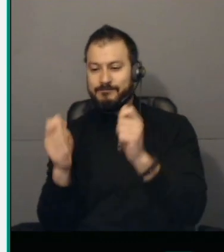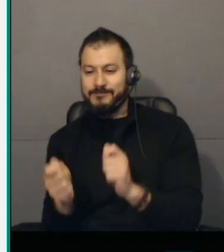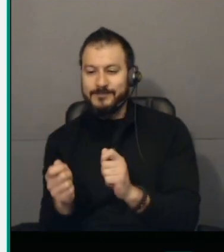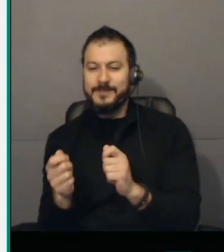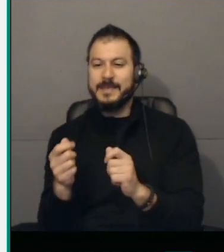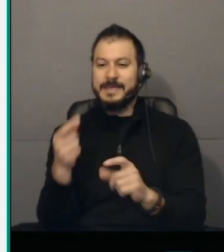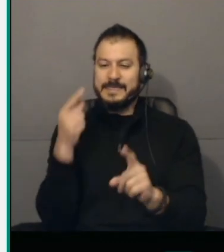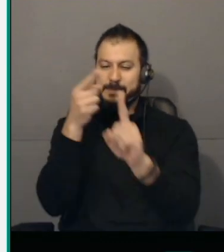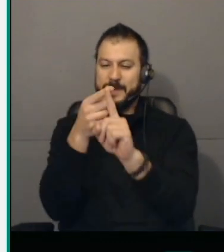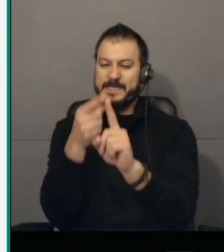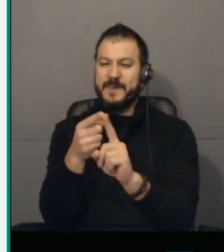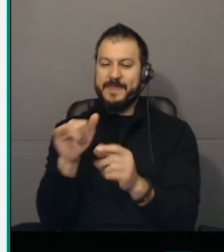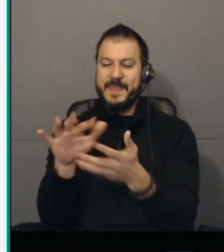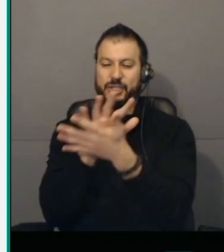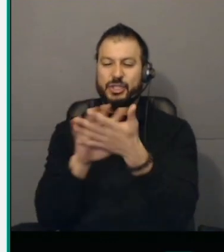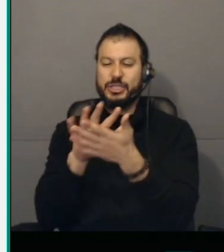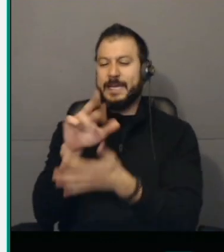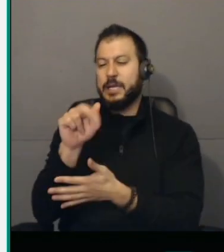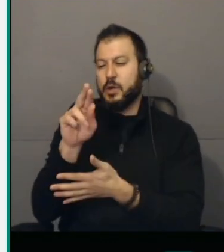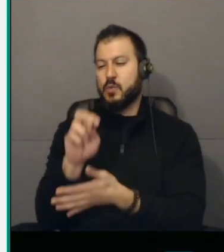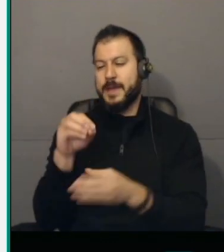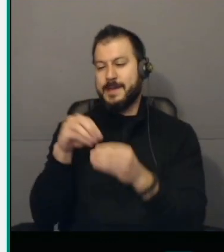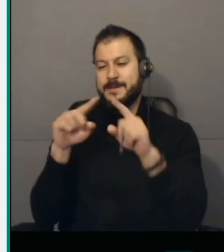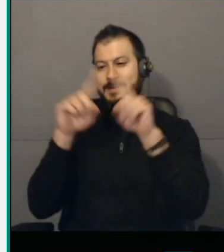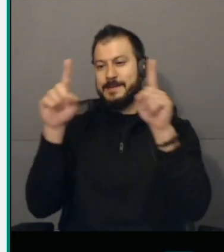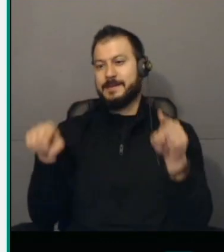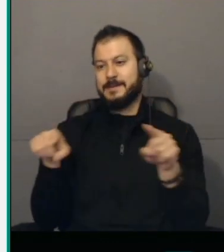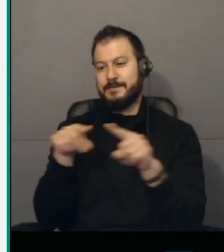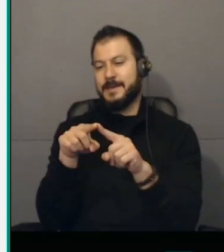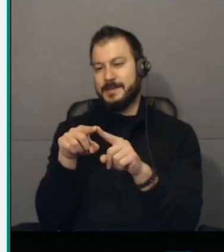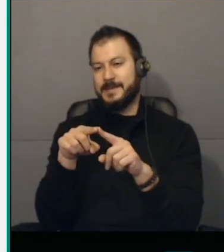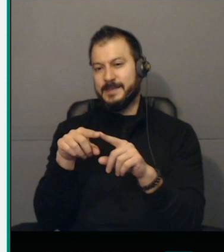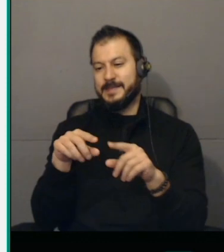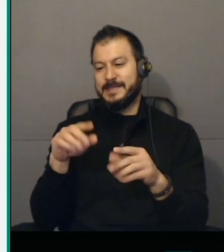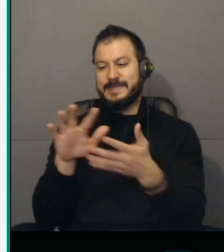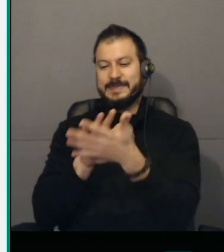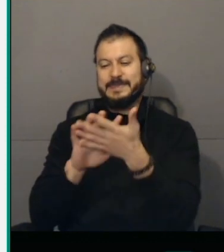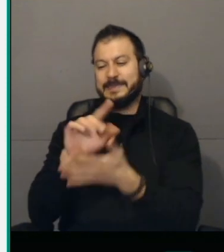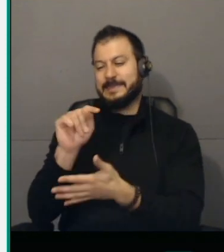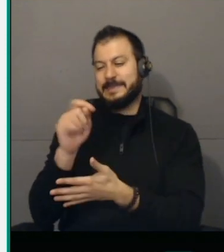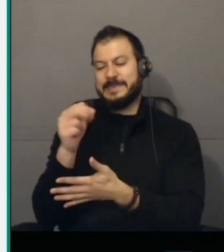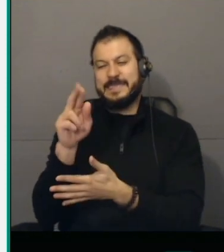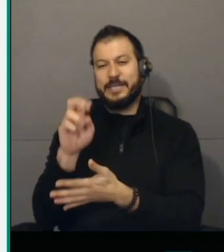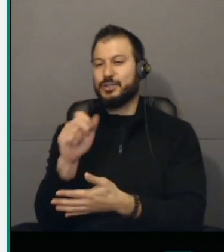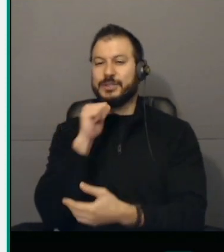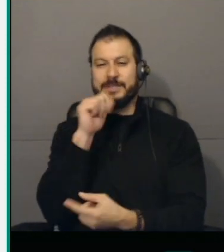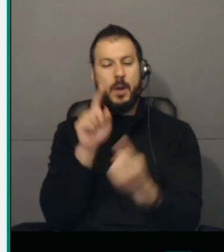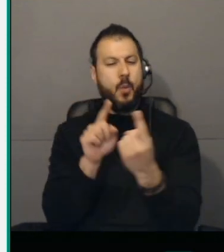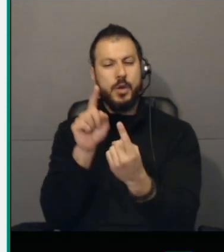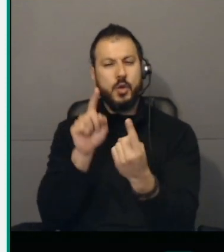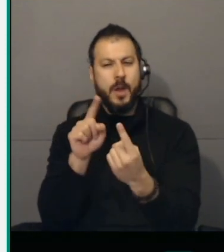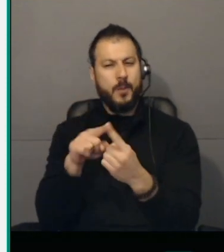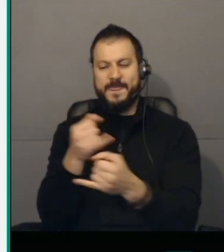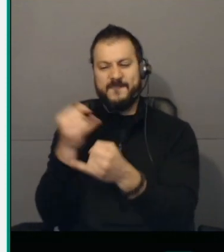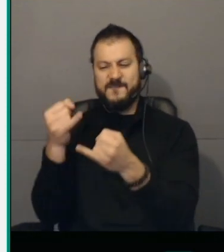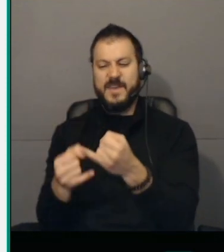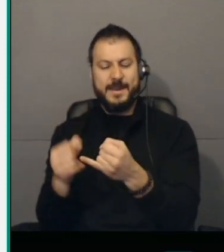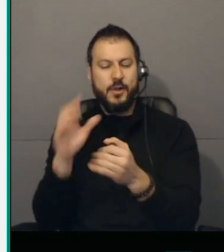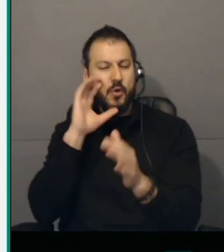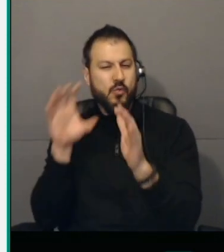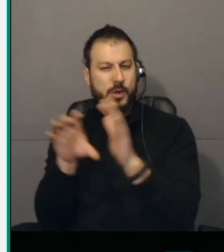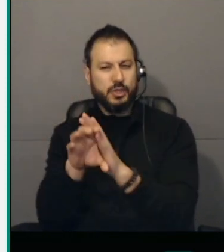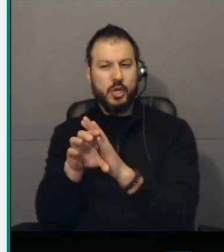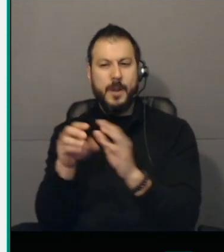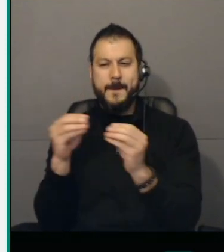by instead specifying that shading rate in a screen space texture. This texture isn't one-to-one with the final render target, but a